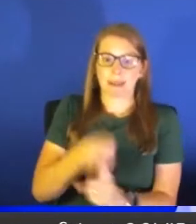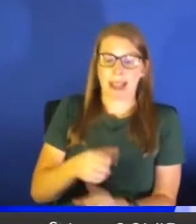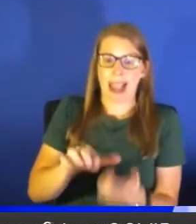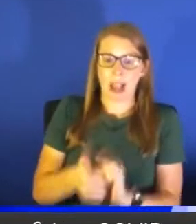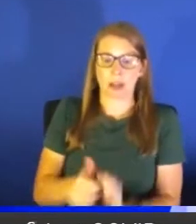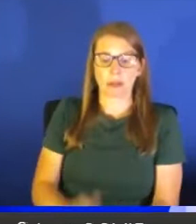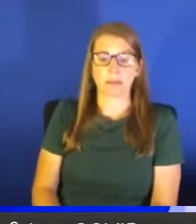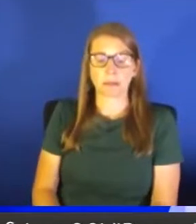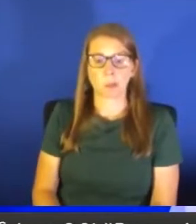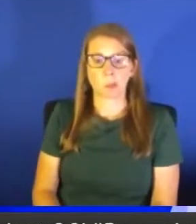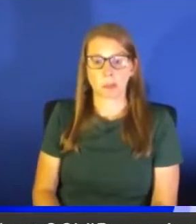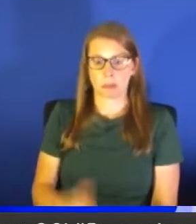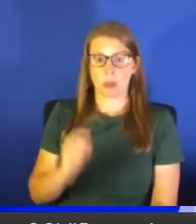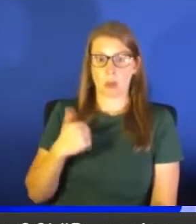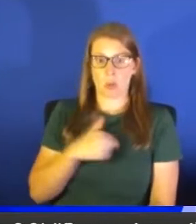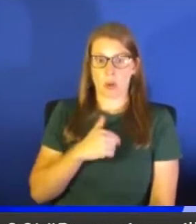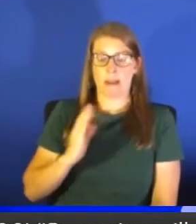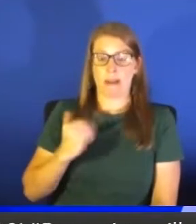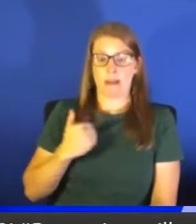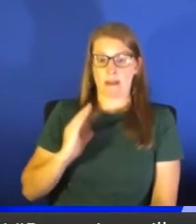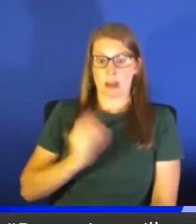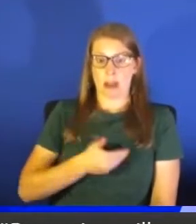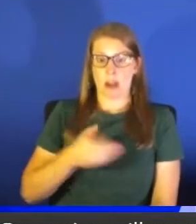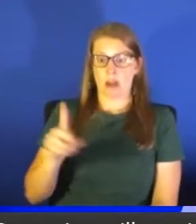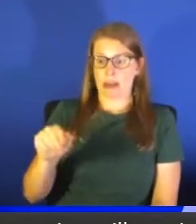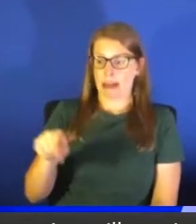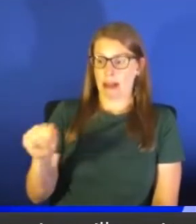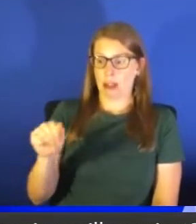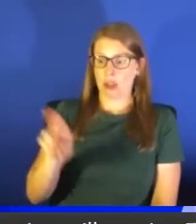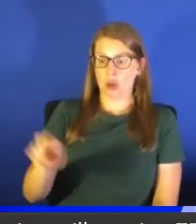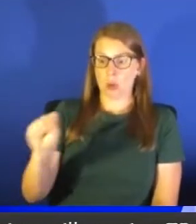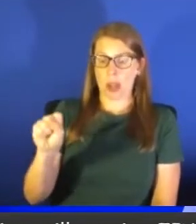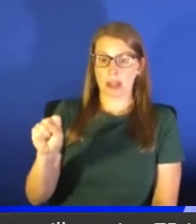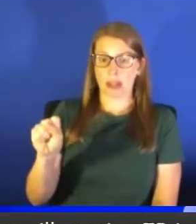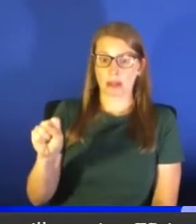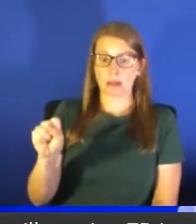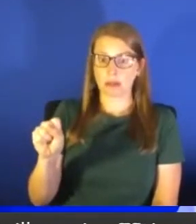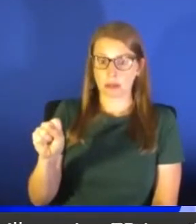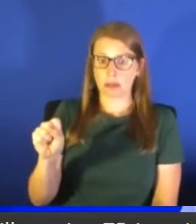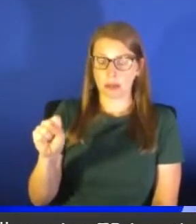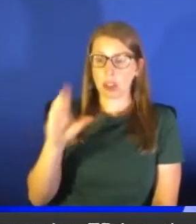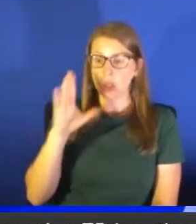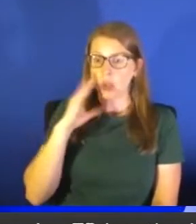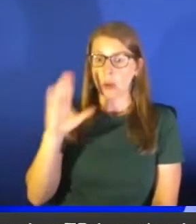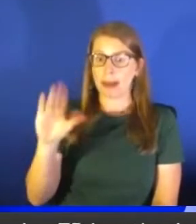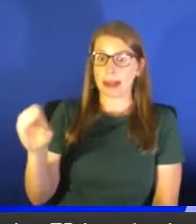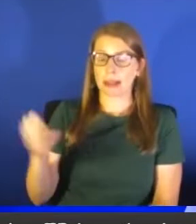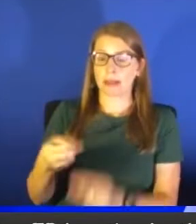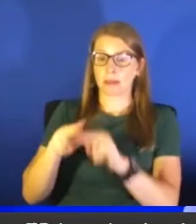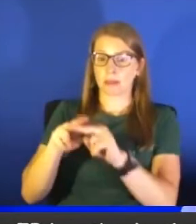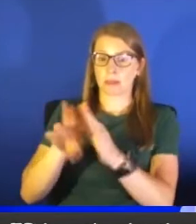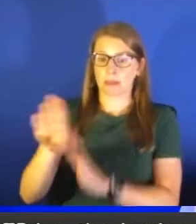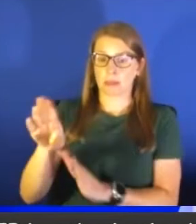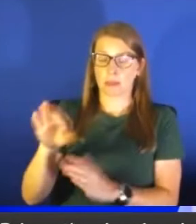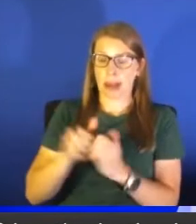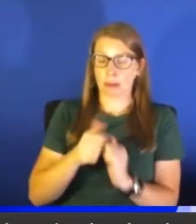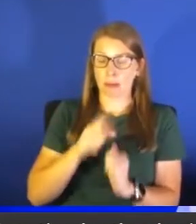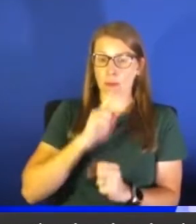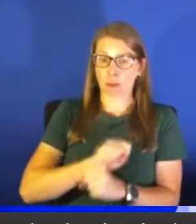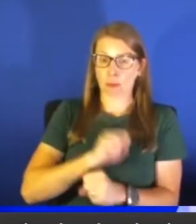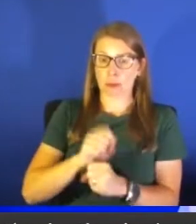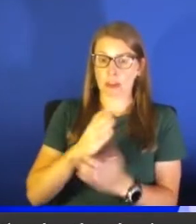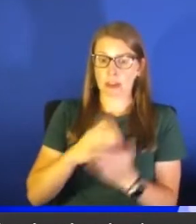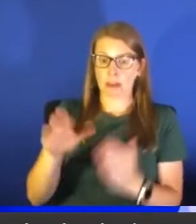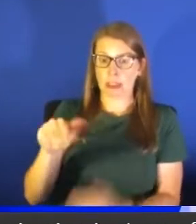data and in the United States is we know that cases are going up again. how true are some of those cases, because we know some